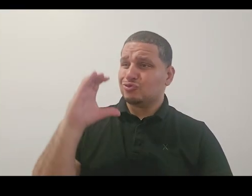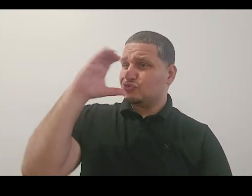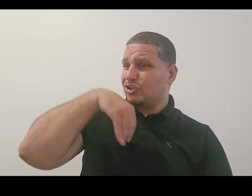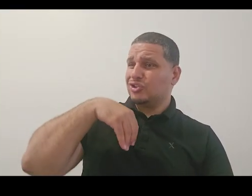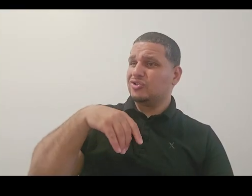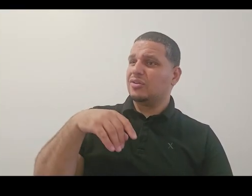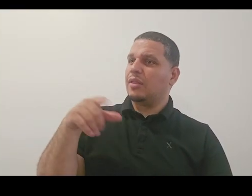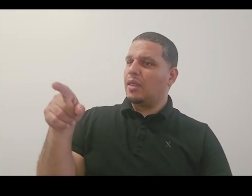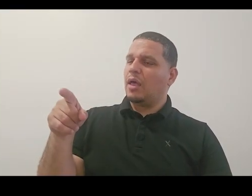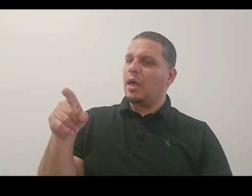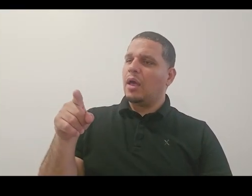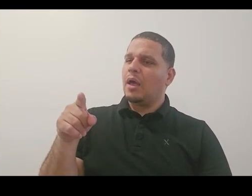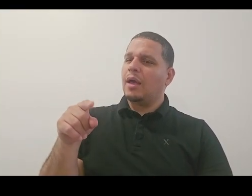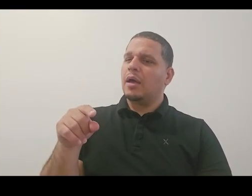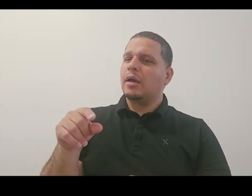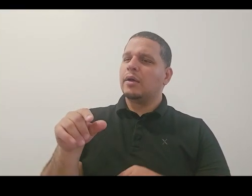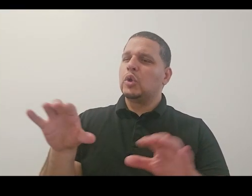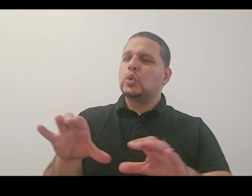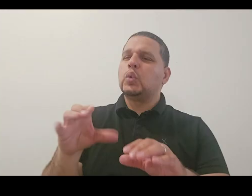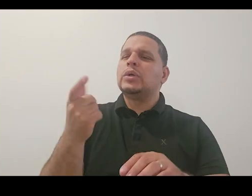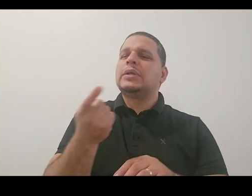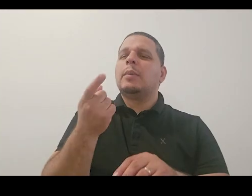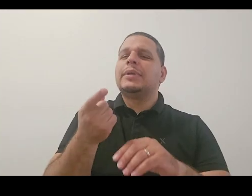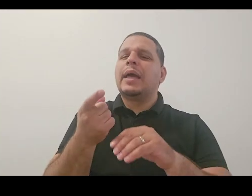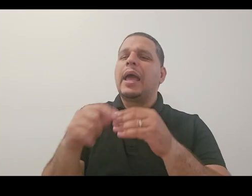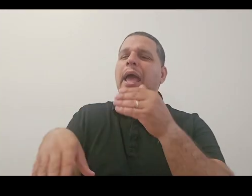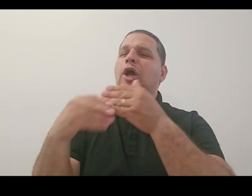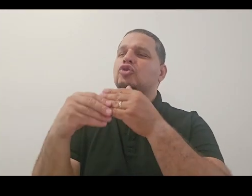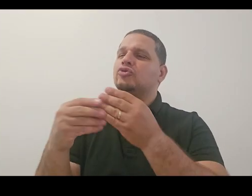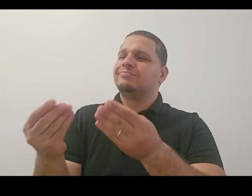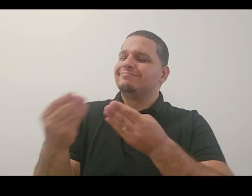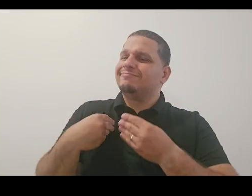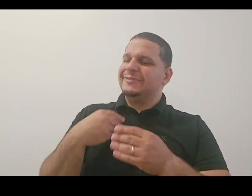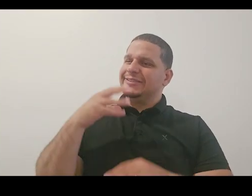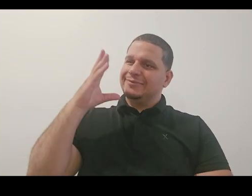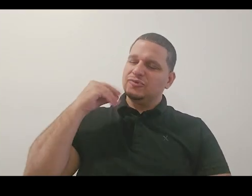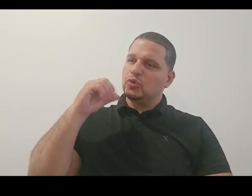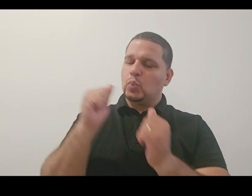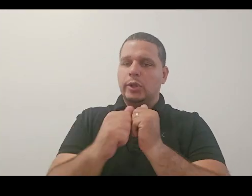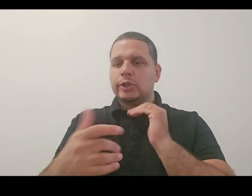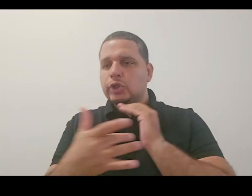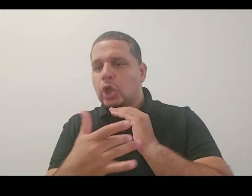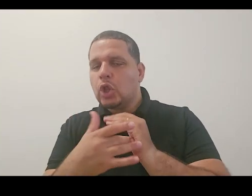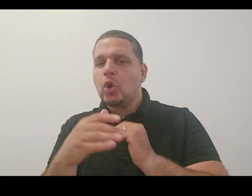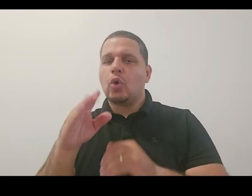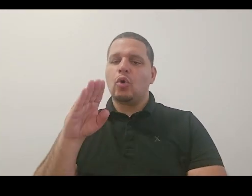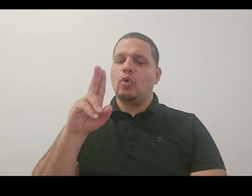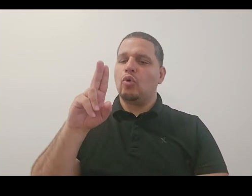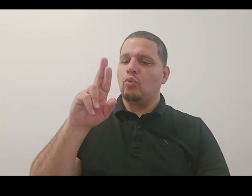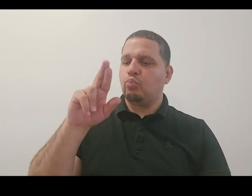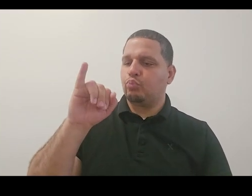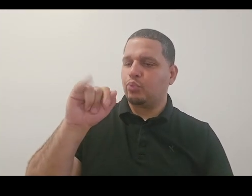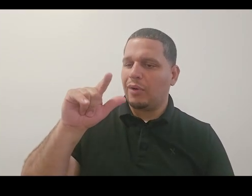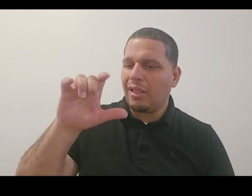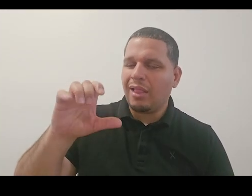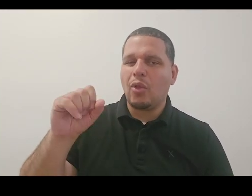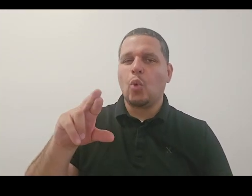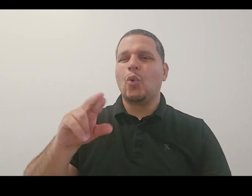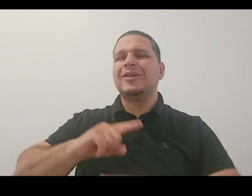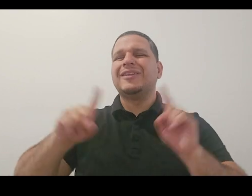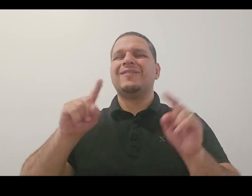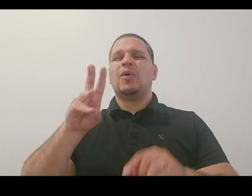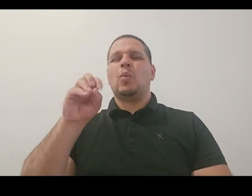little bit out of their way to make sure that somebody has an experience with technology or Braille or a way of doing